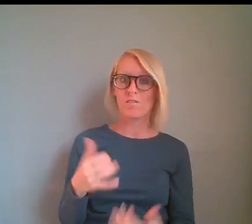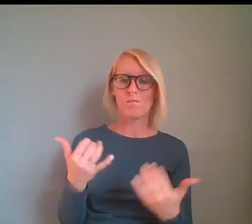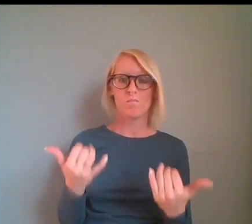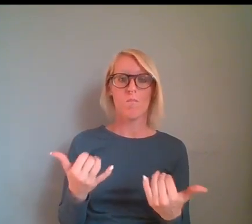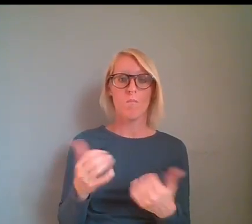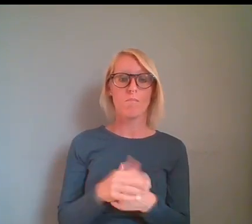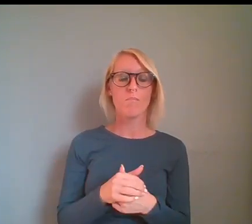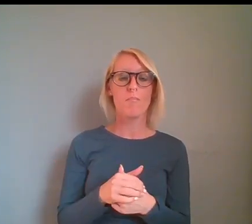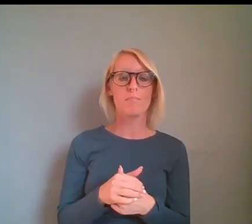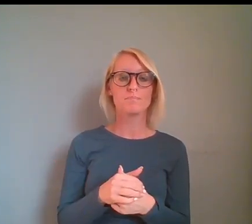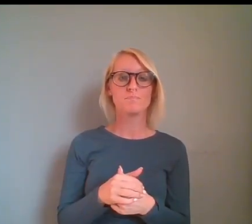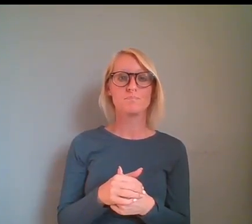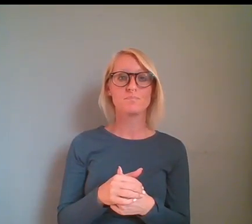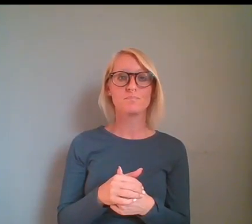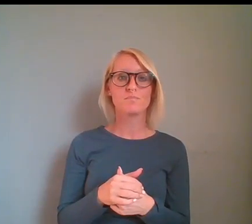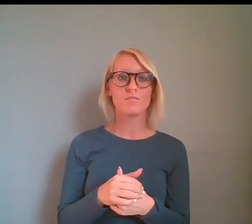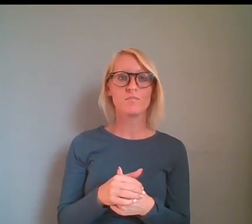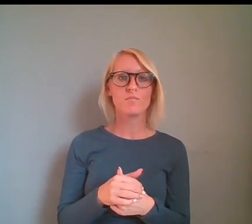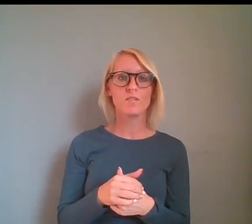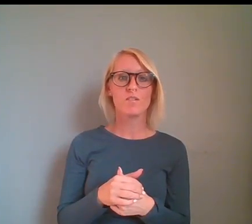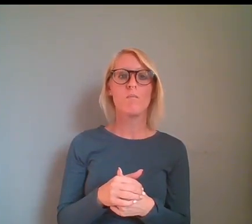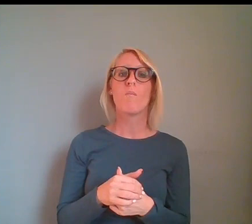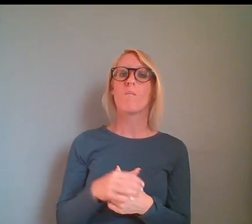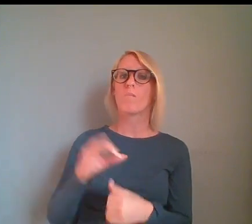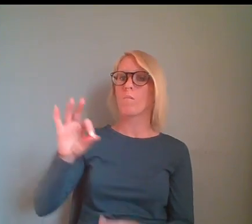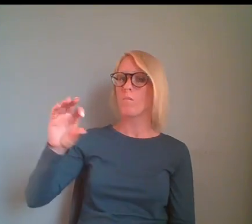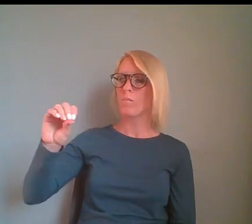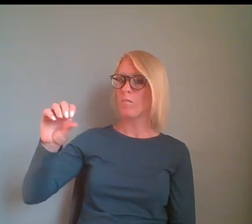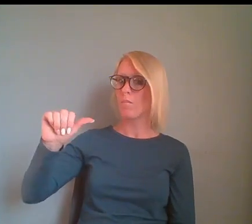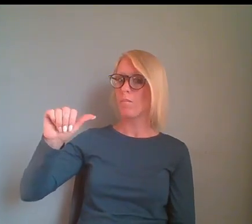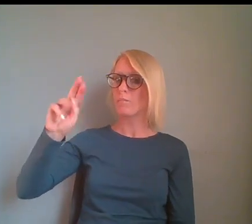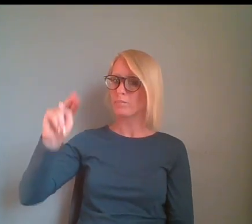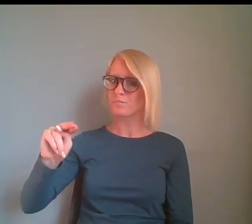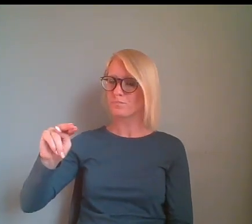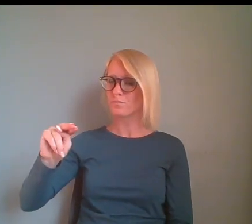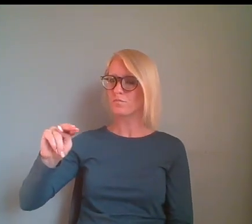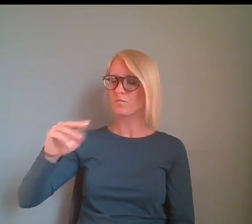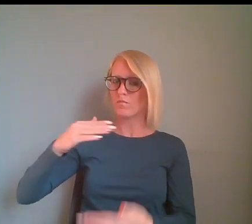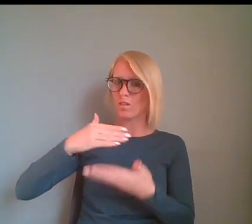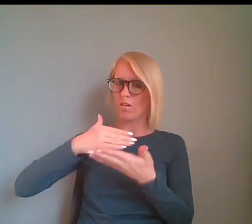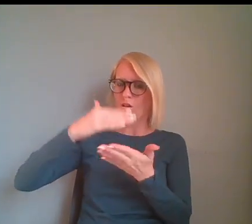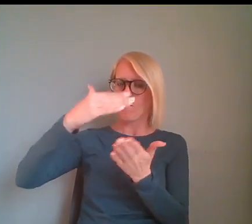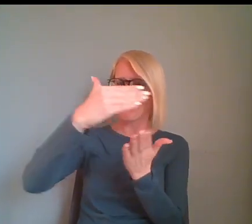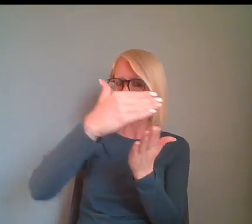squeegee, which is a piece of foam core, and just pull it down.